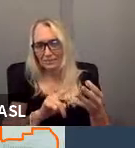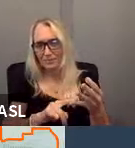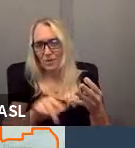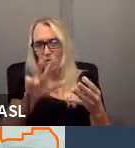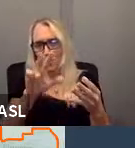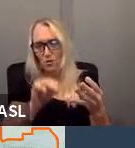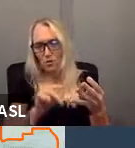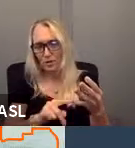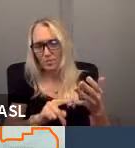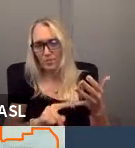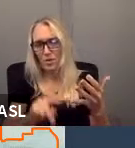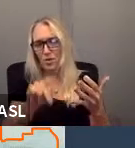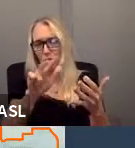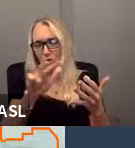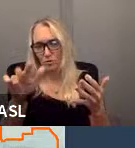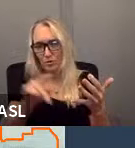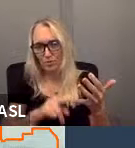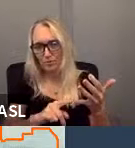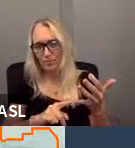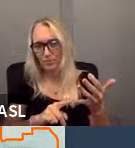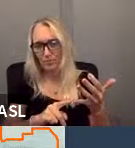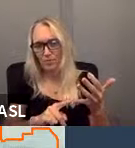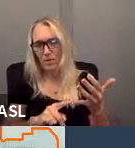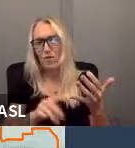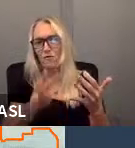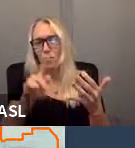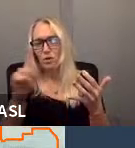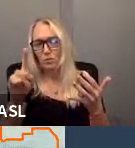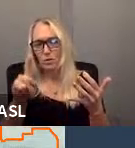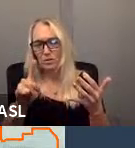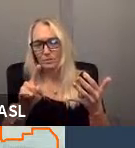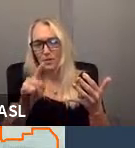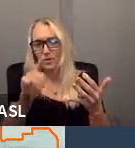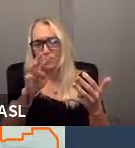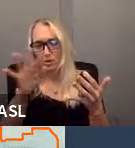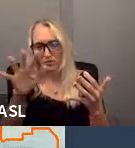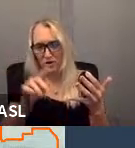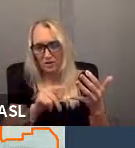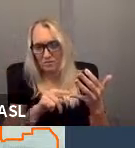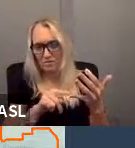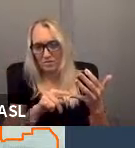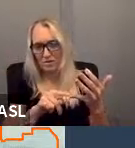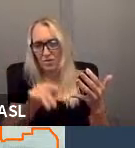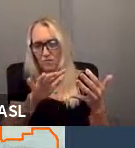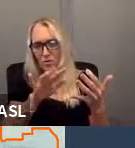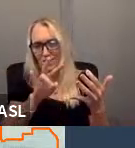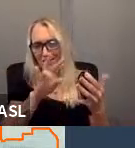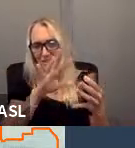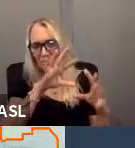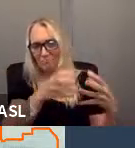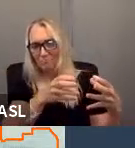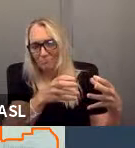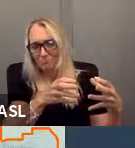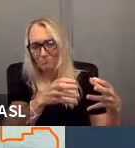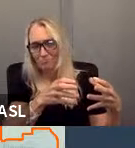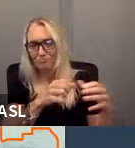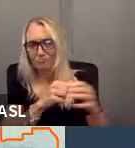30, 33, 41, 45, and 47.